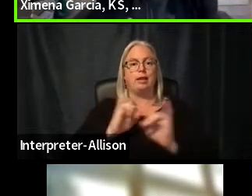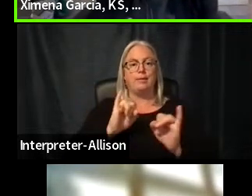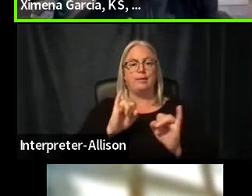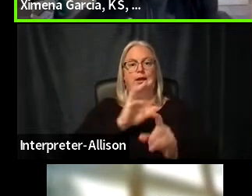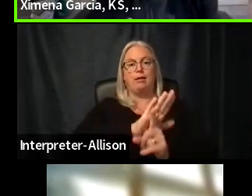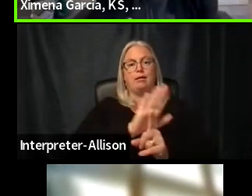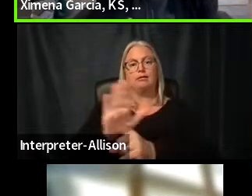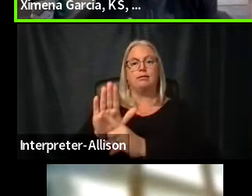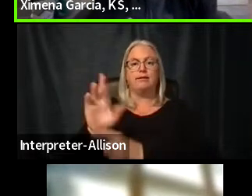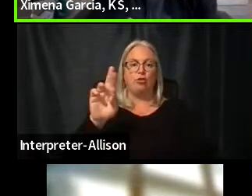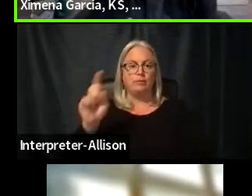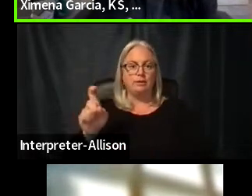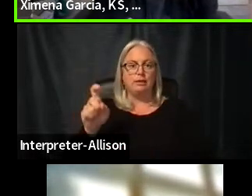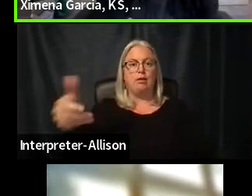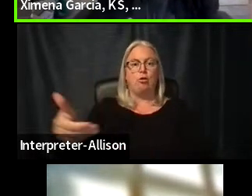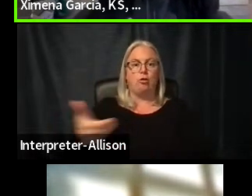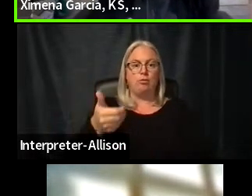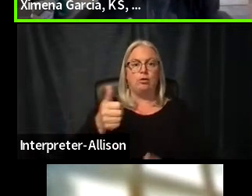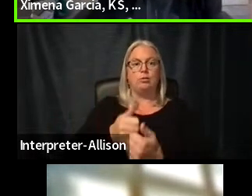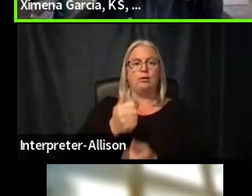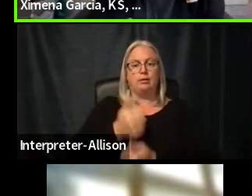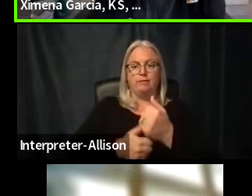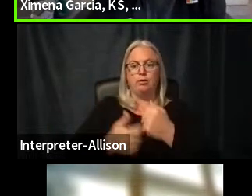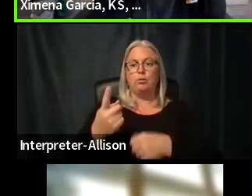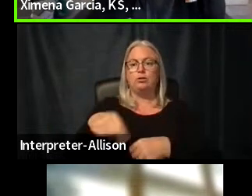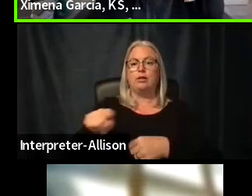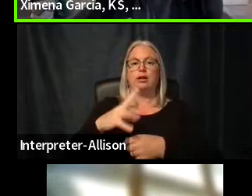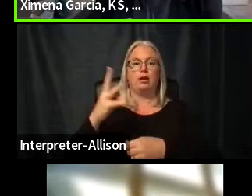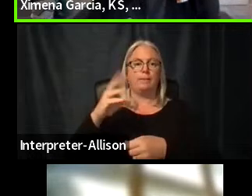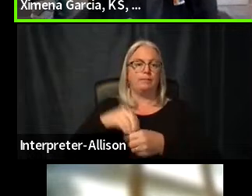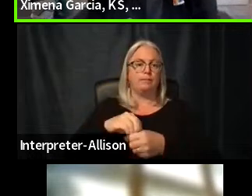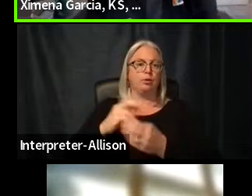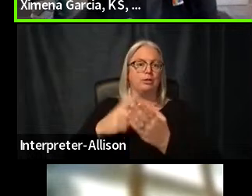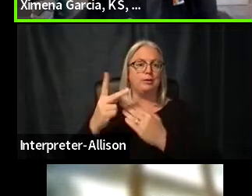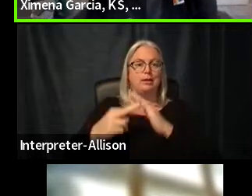and onboarding them with the E2 North so that they can participate in Bridge.